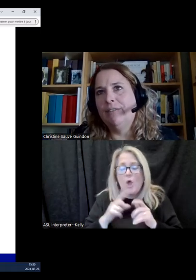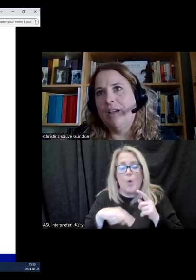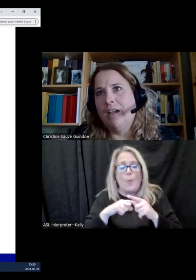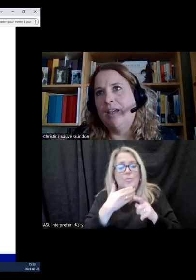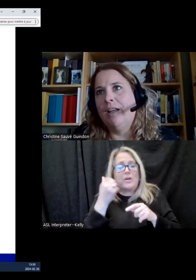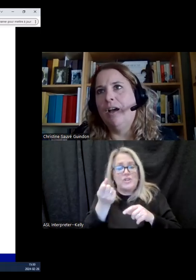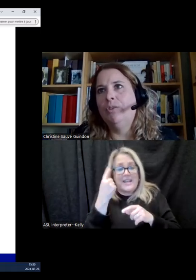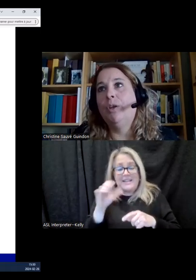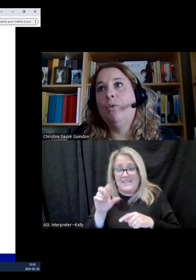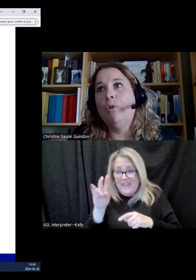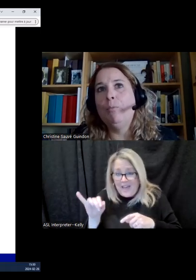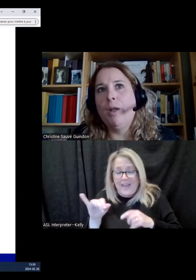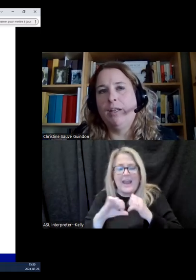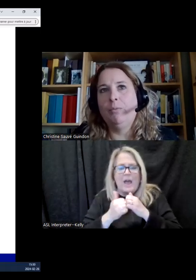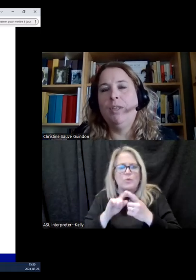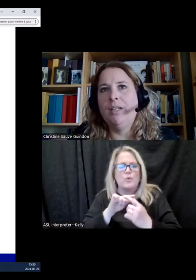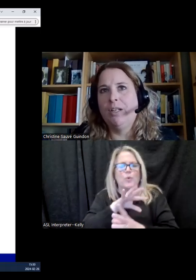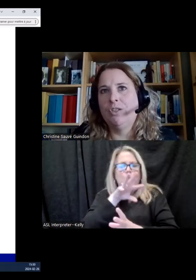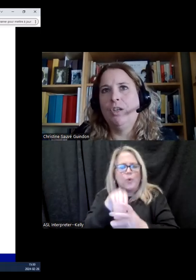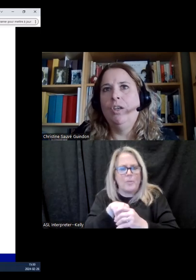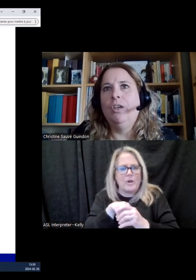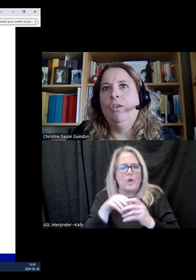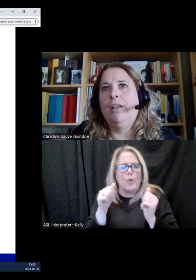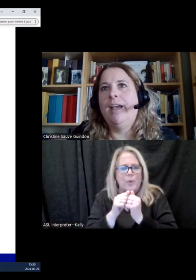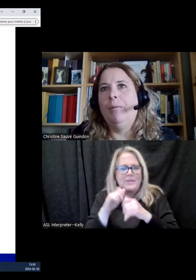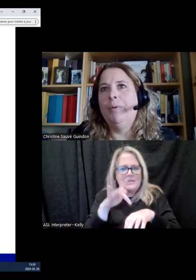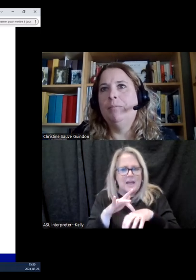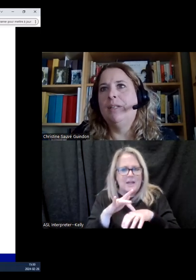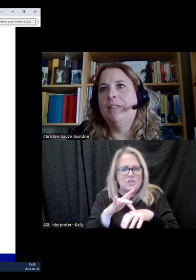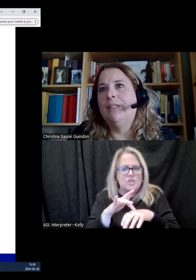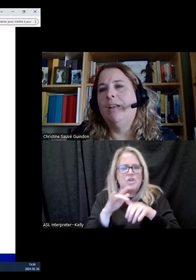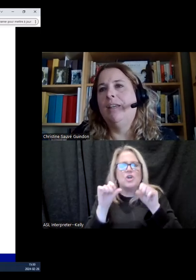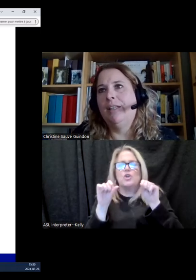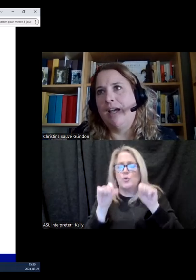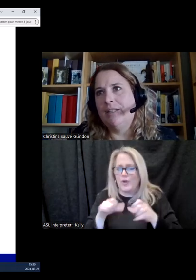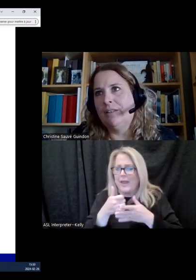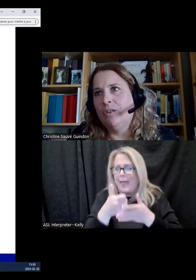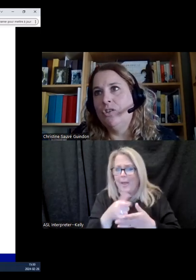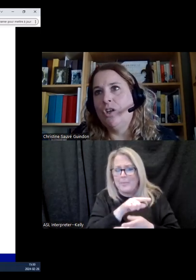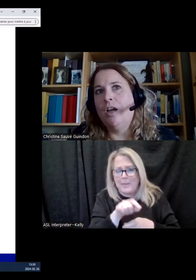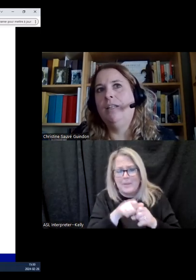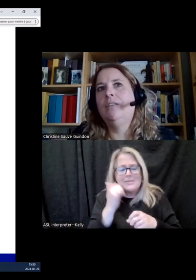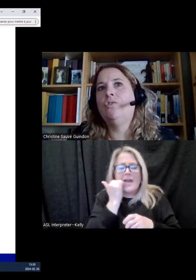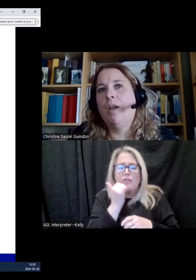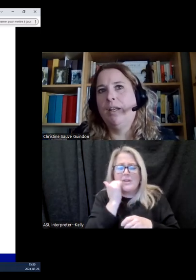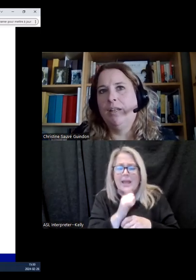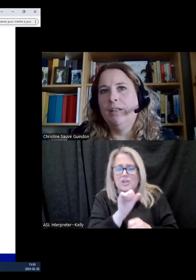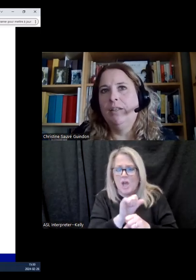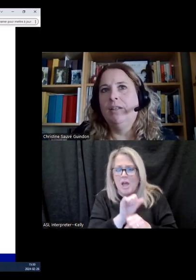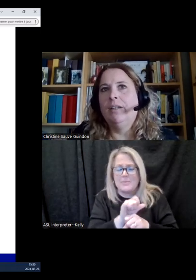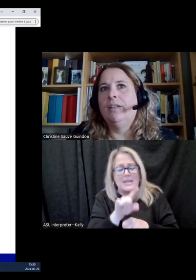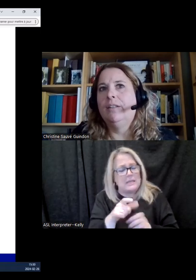his CVI and how to incorporate it with touch, you can help him in his day-to-day tasks. Sean needs